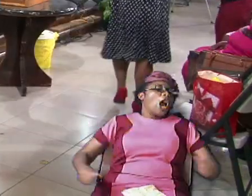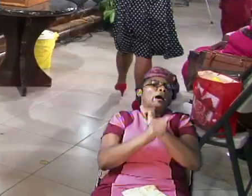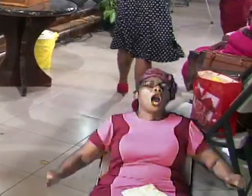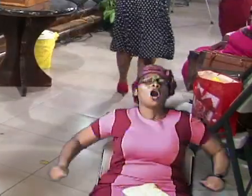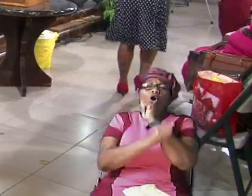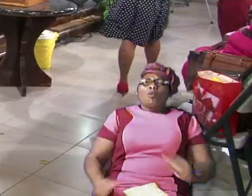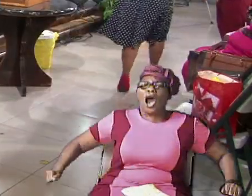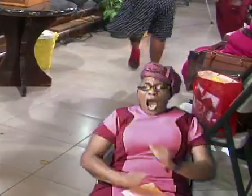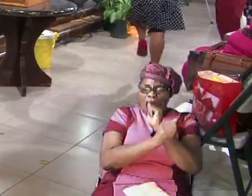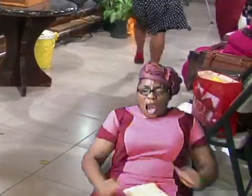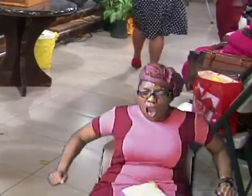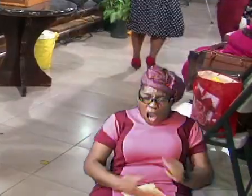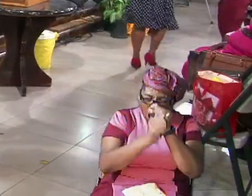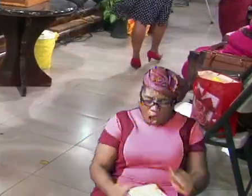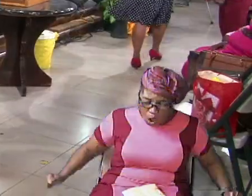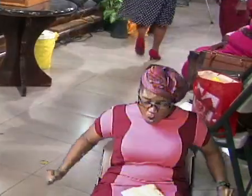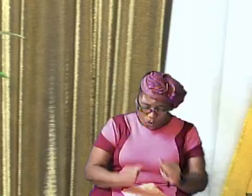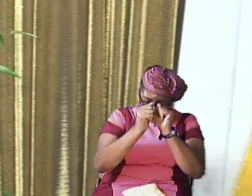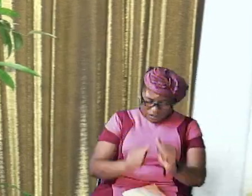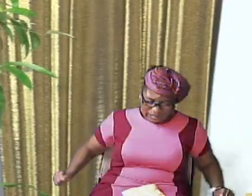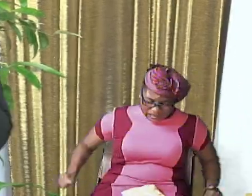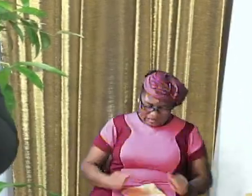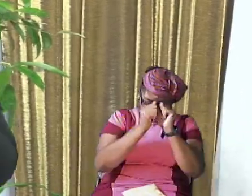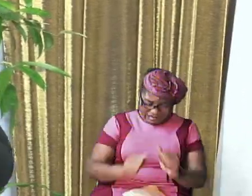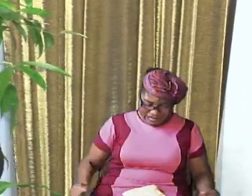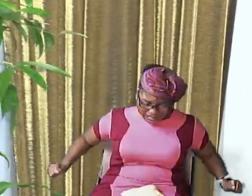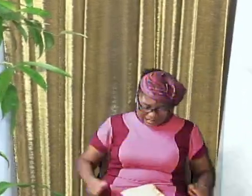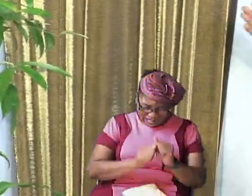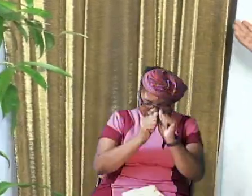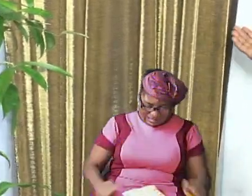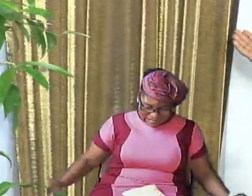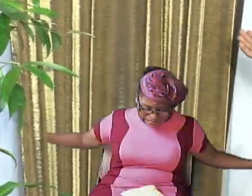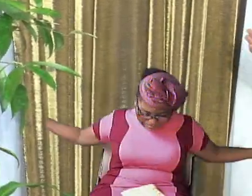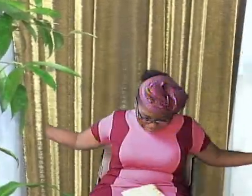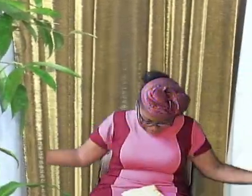you are protected by the Most High God.